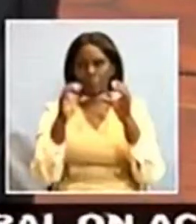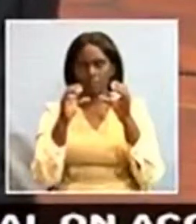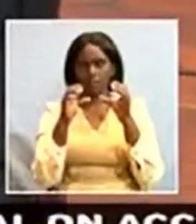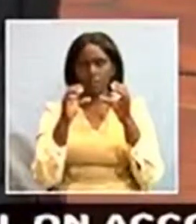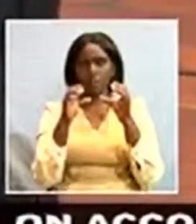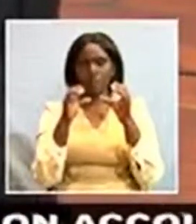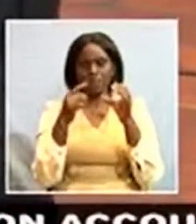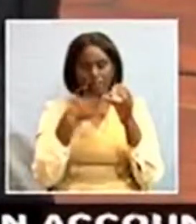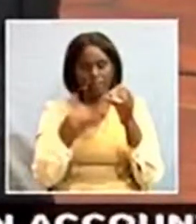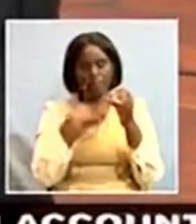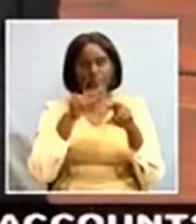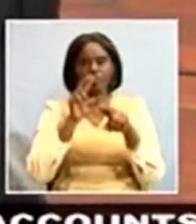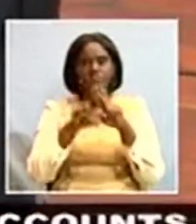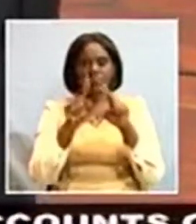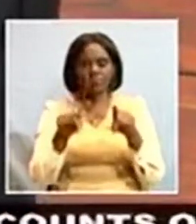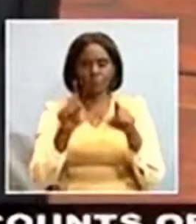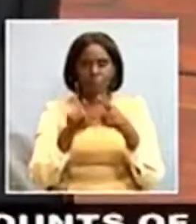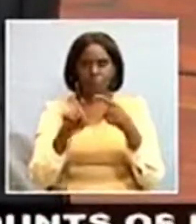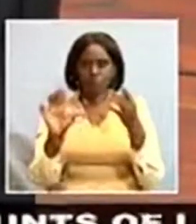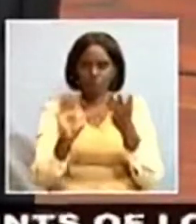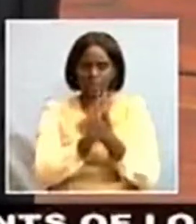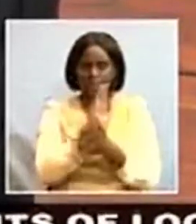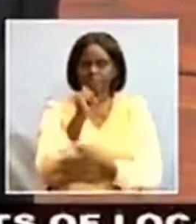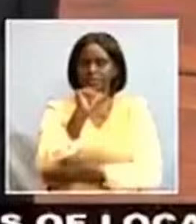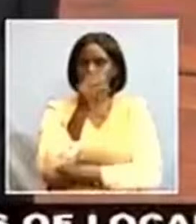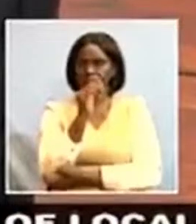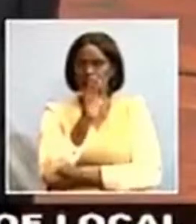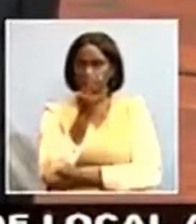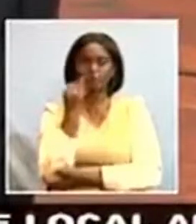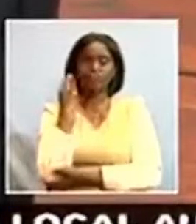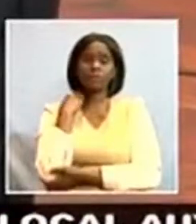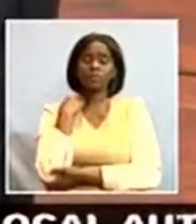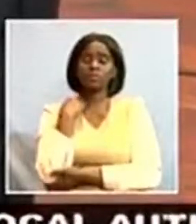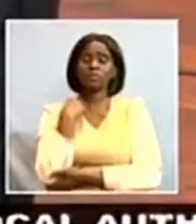I take you, Chair, to page 15.